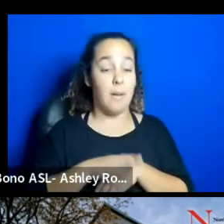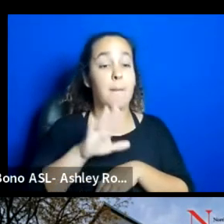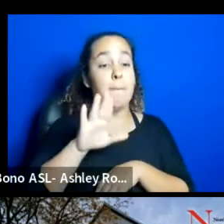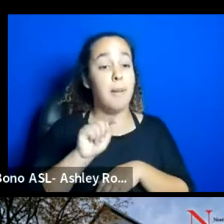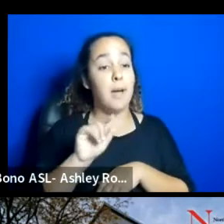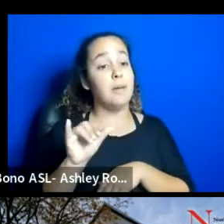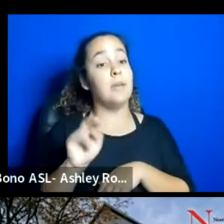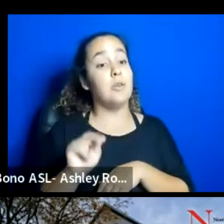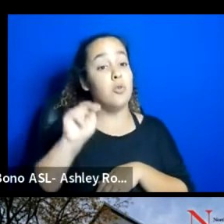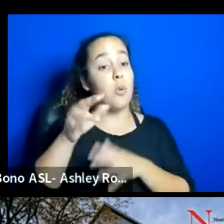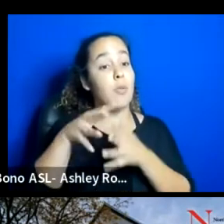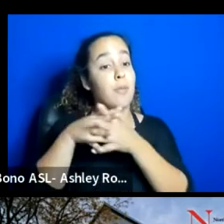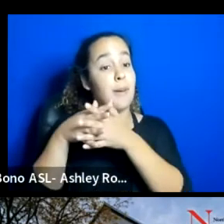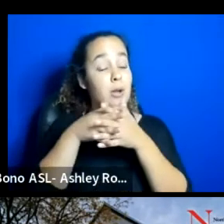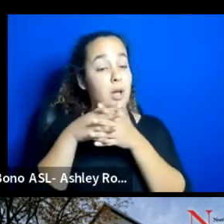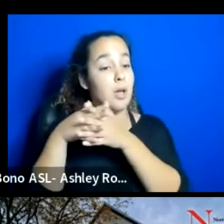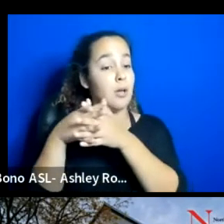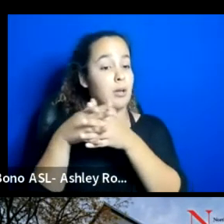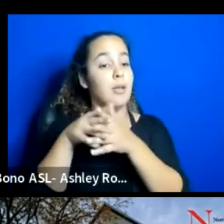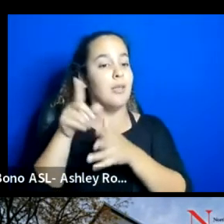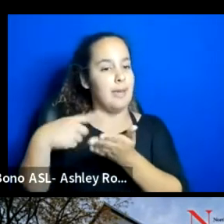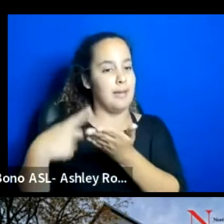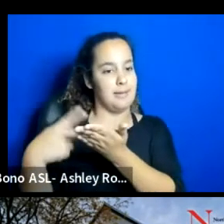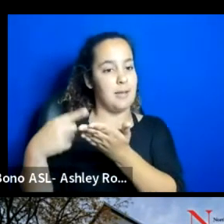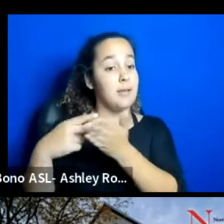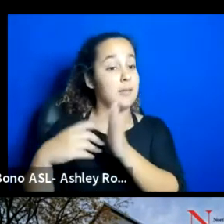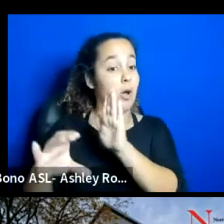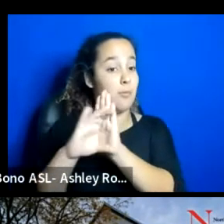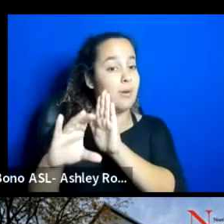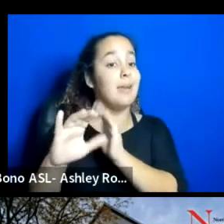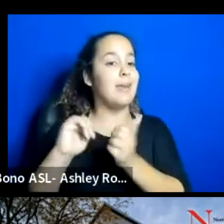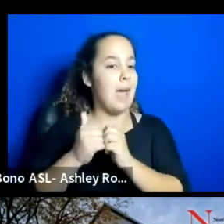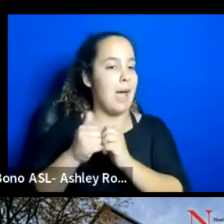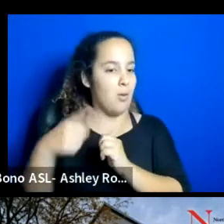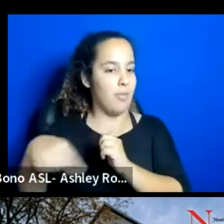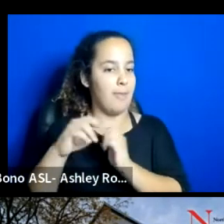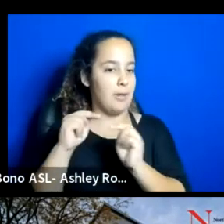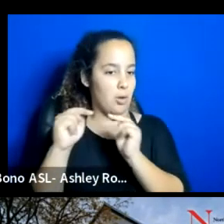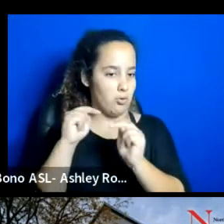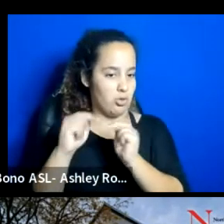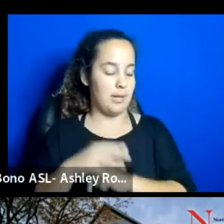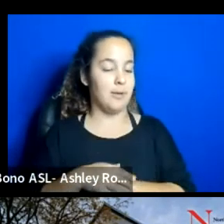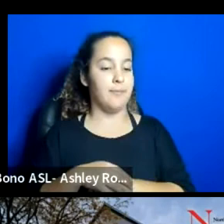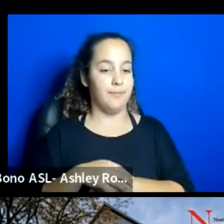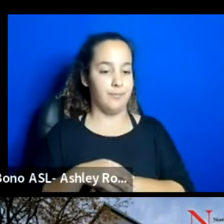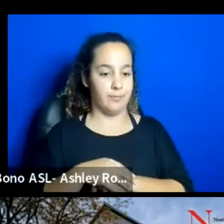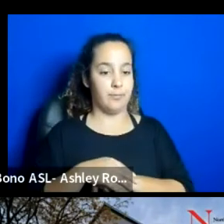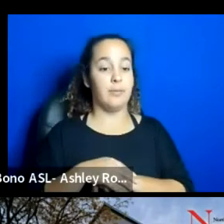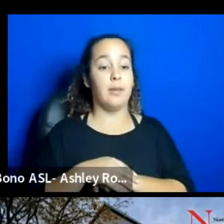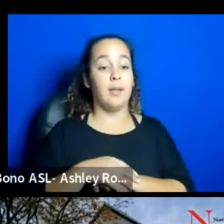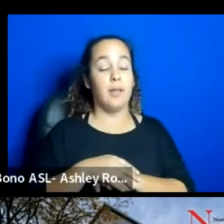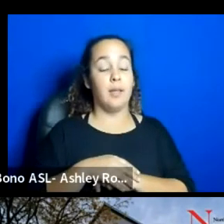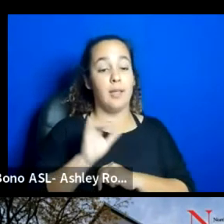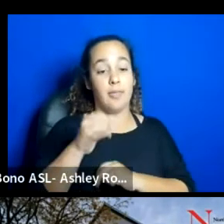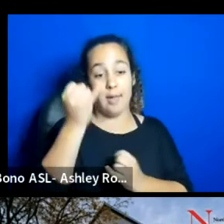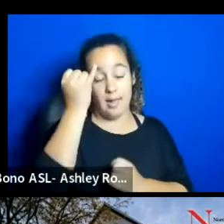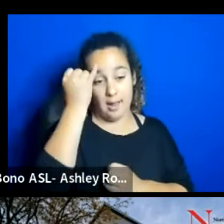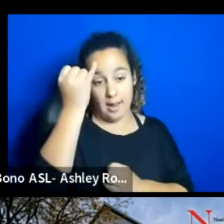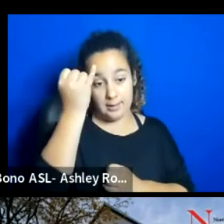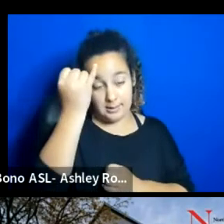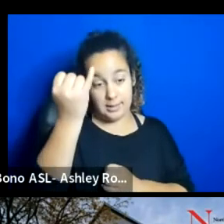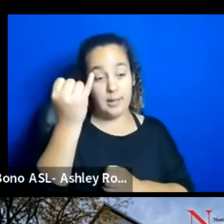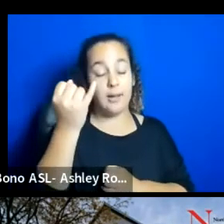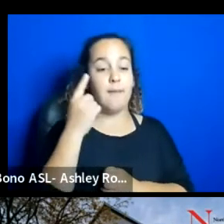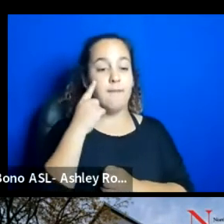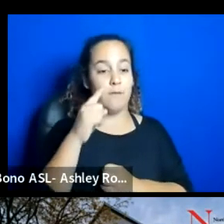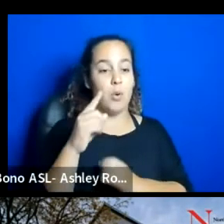America was discussed and negotiated. With the idea of expectation, copyright